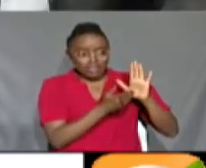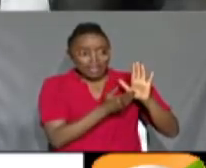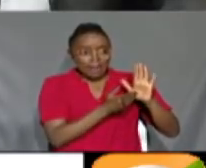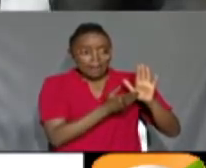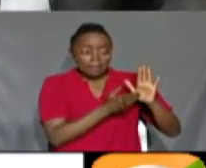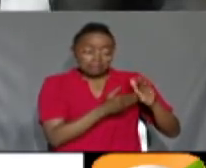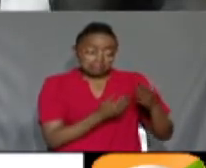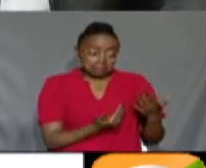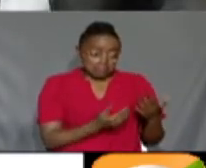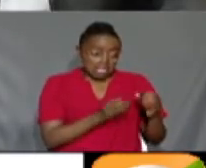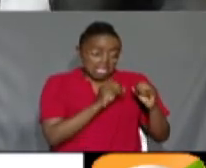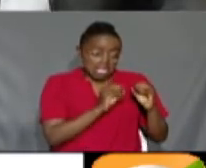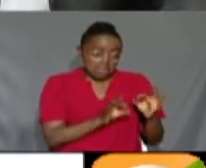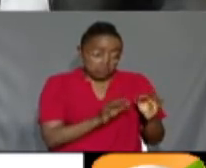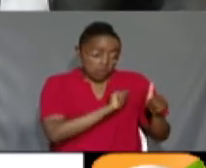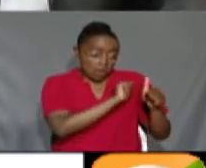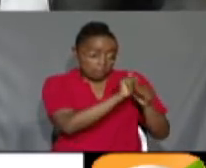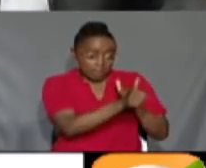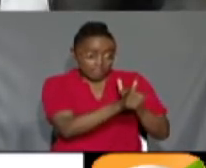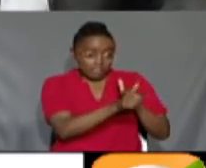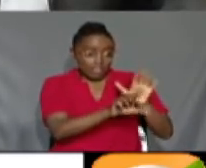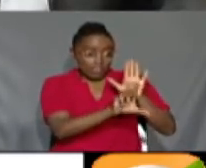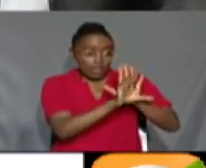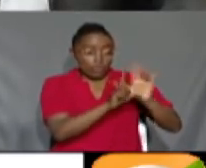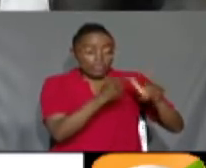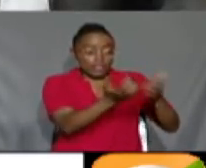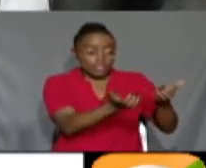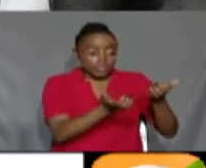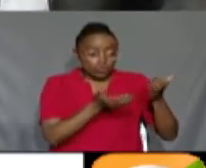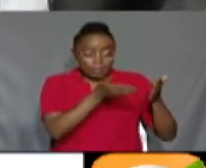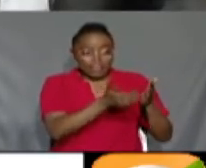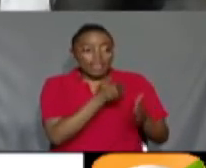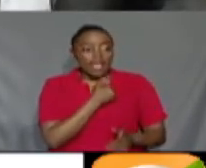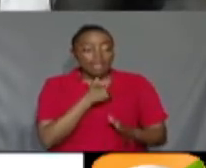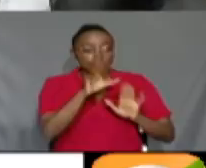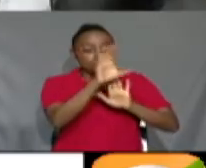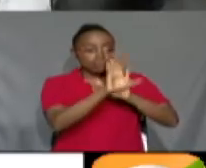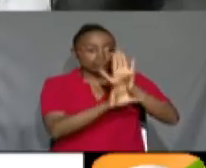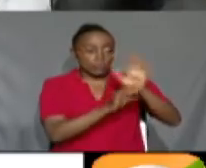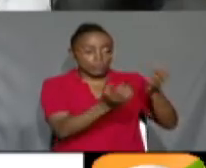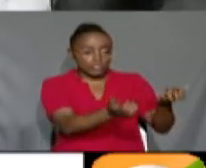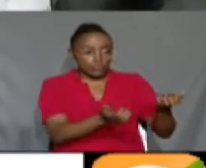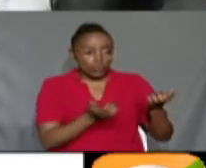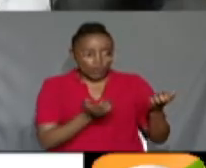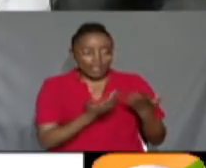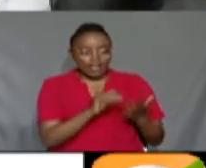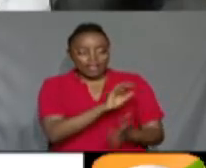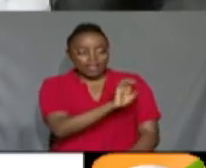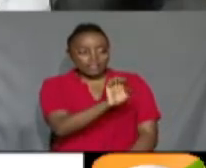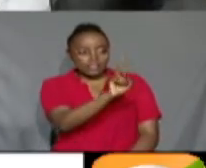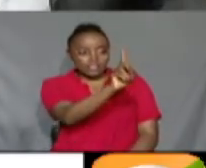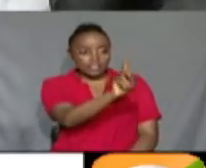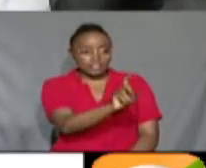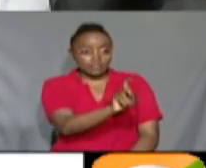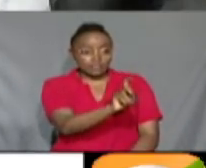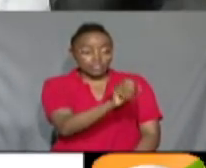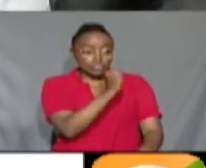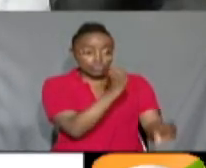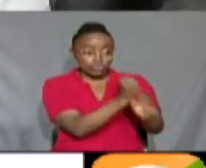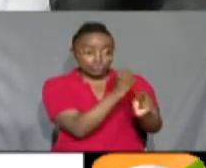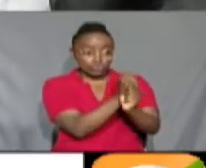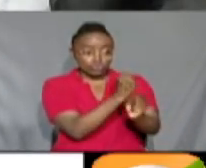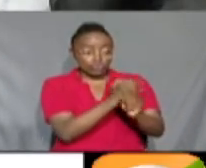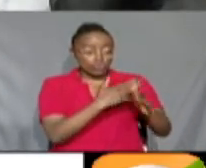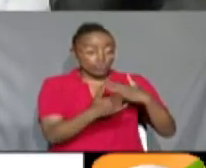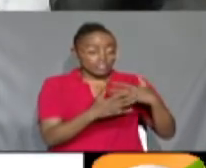even if we were not to pass the law, we already have that requirement in the constitution. It requires the executive to do what